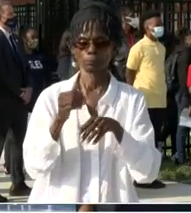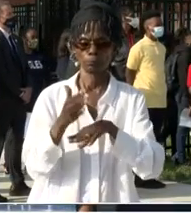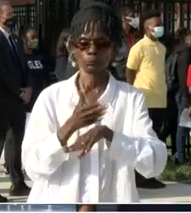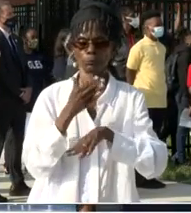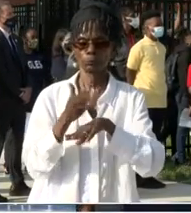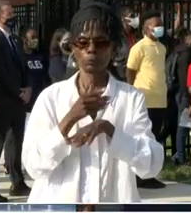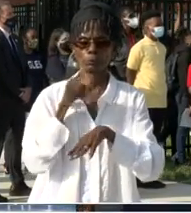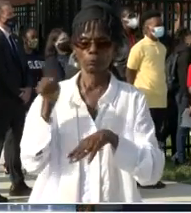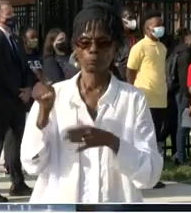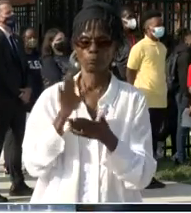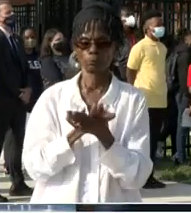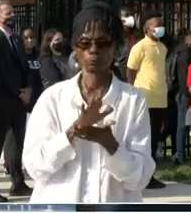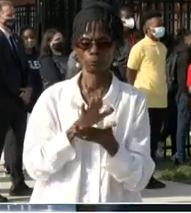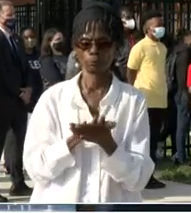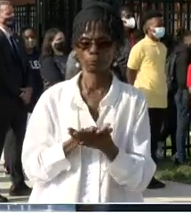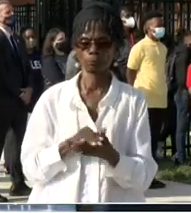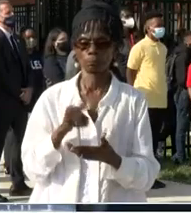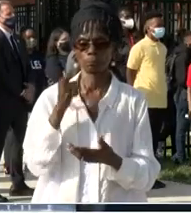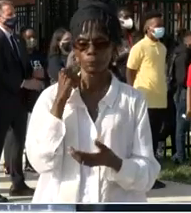Gold certification.